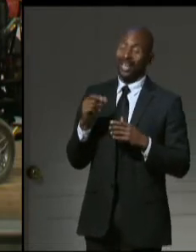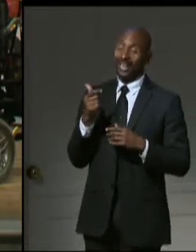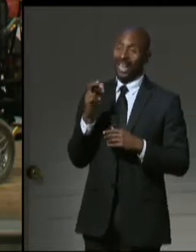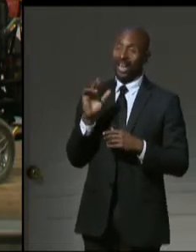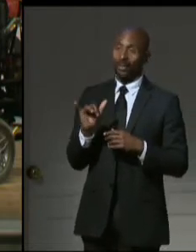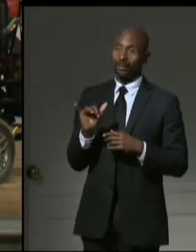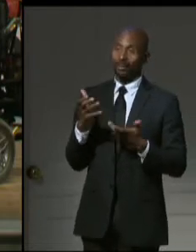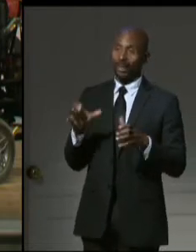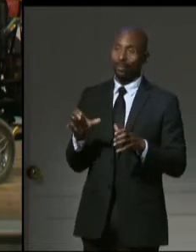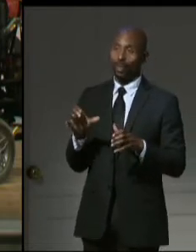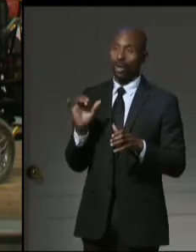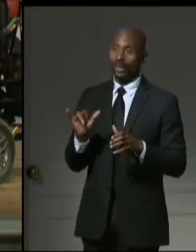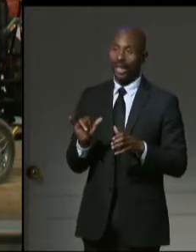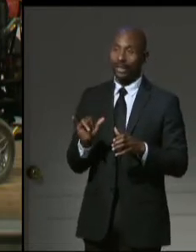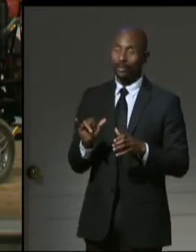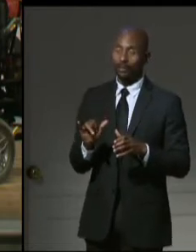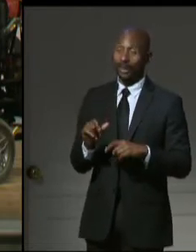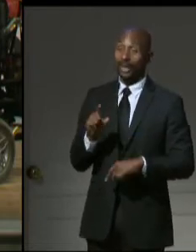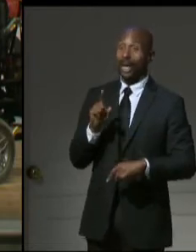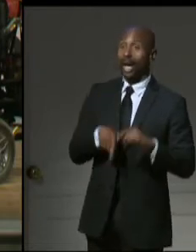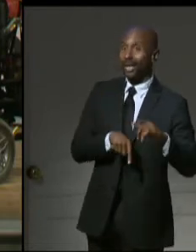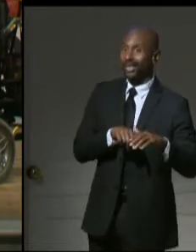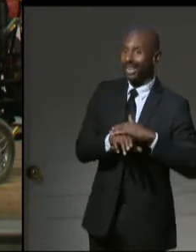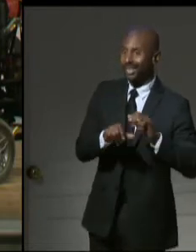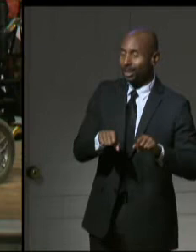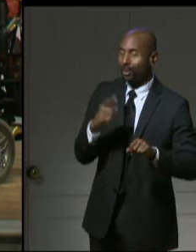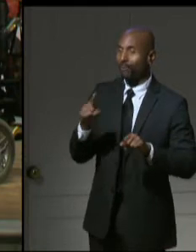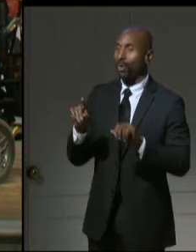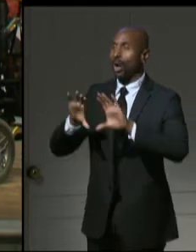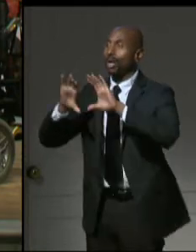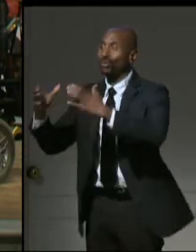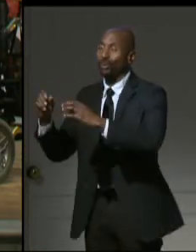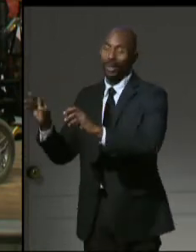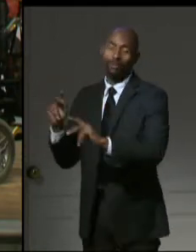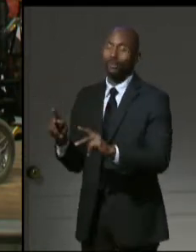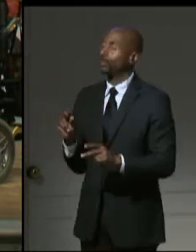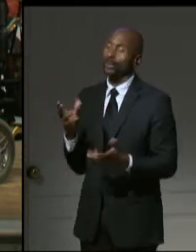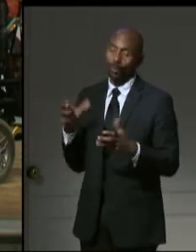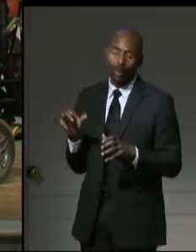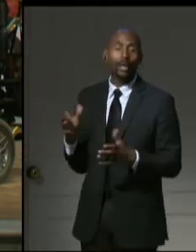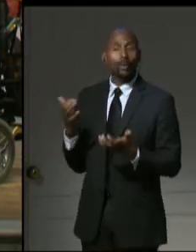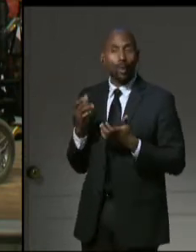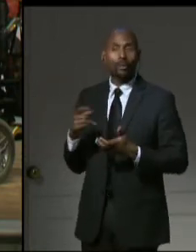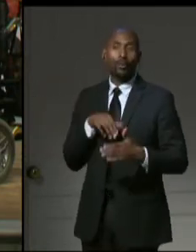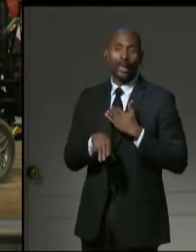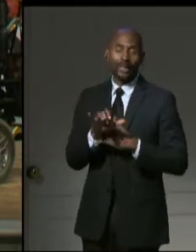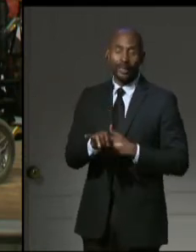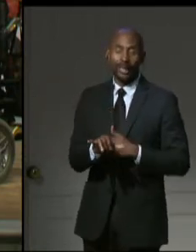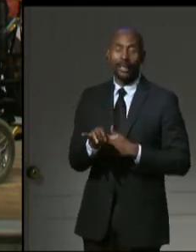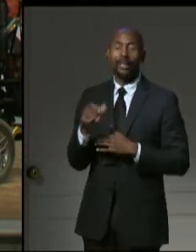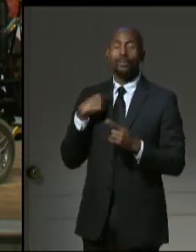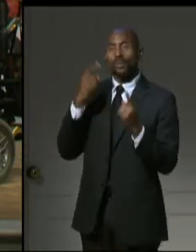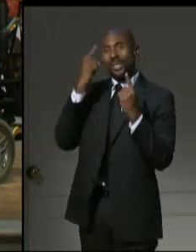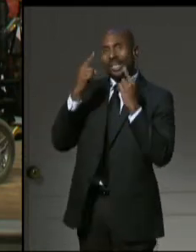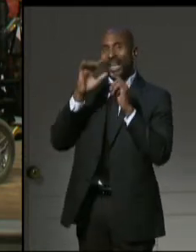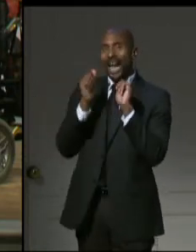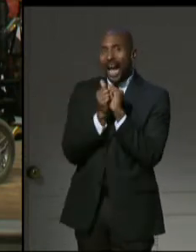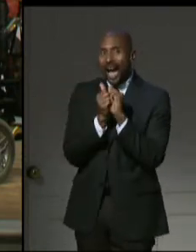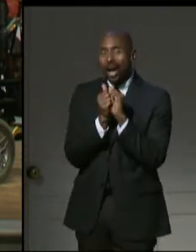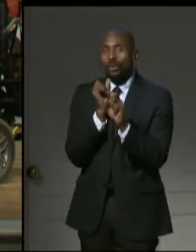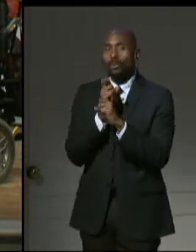to an entire group of people. And so we were trying to think about how to make this sort of overall exhibit experience that